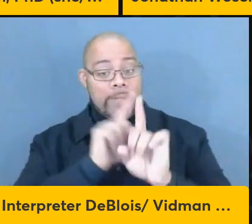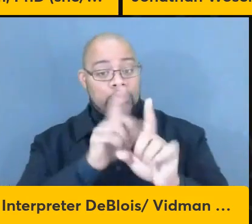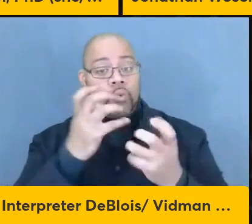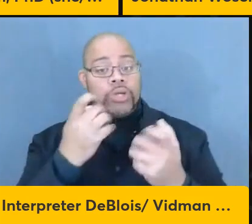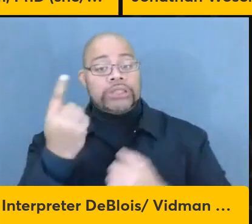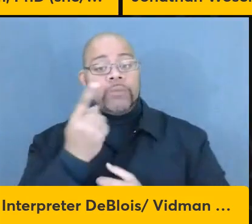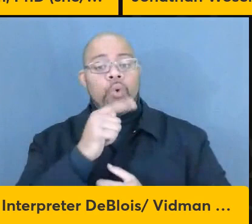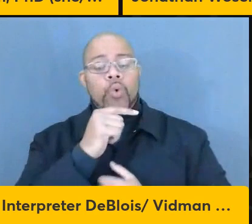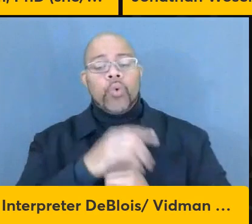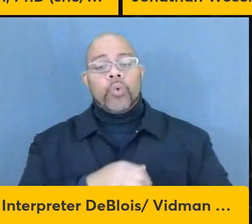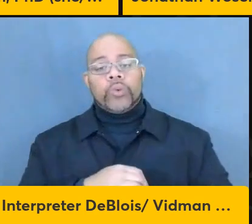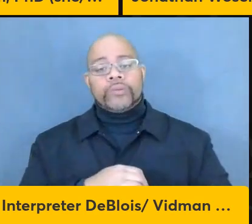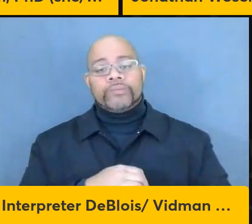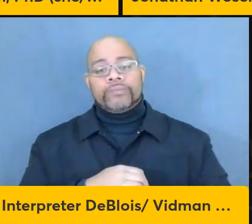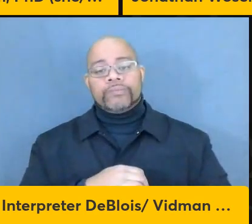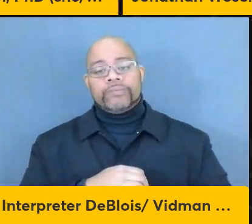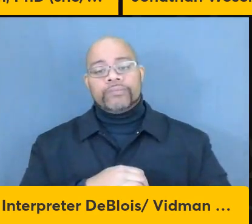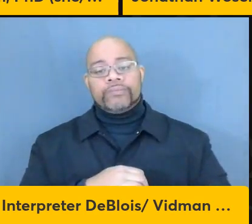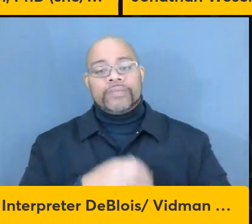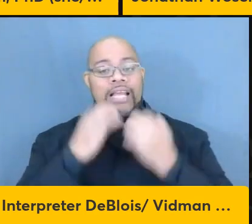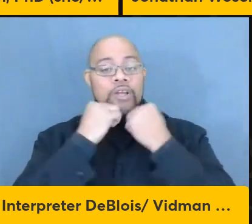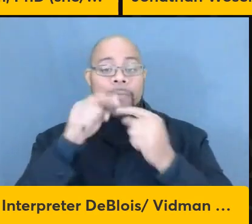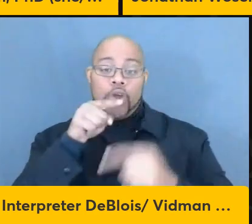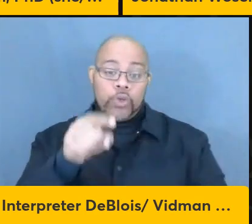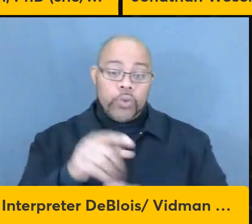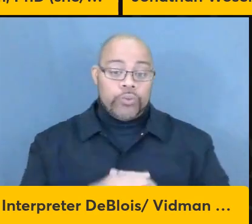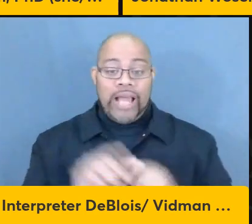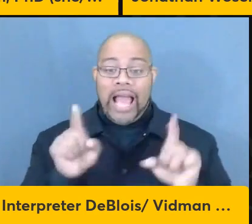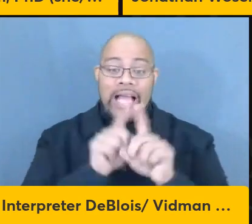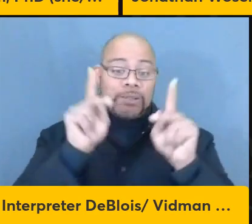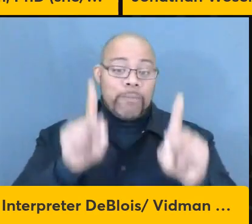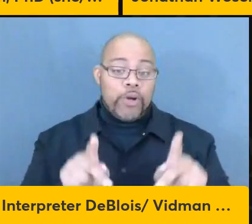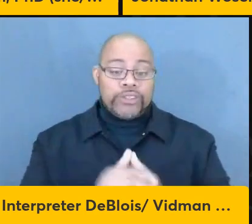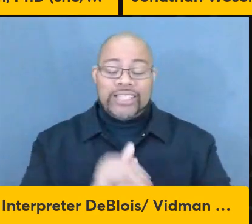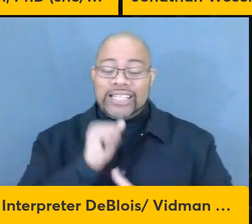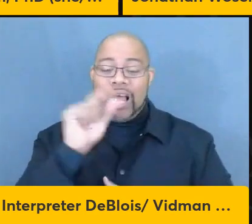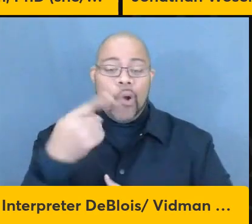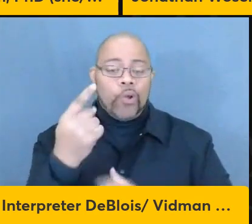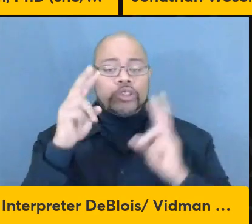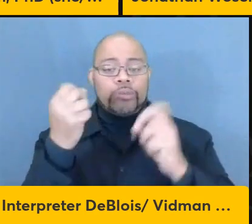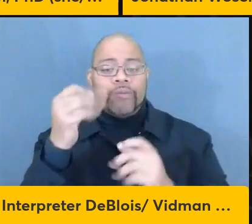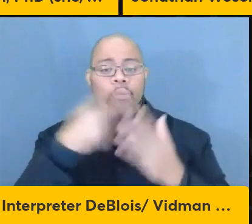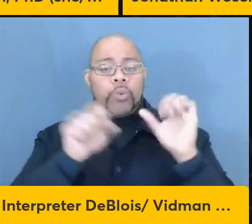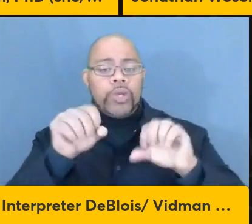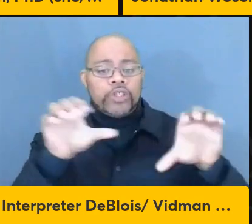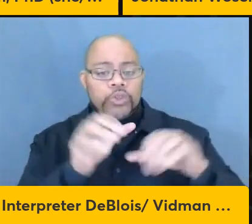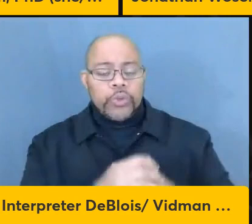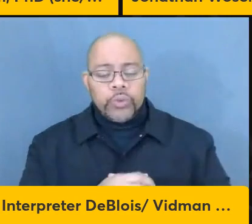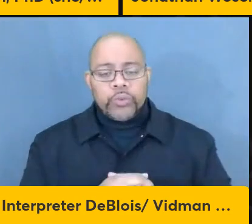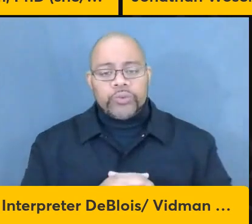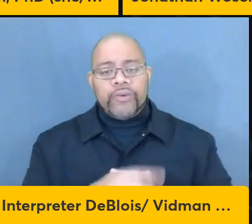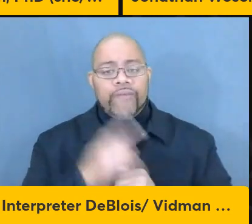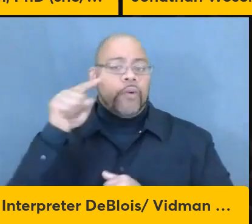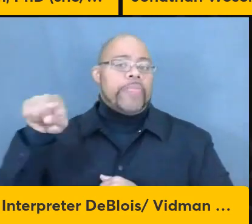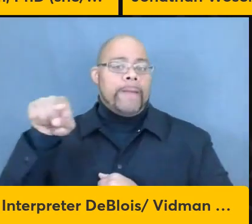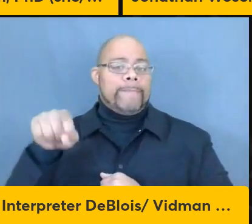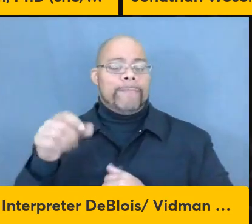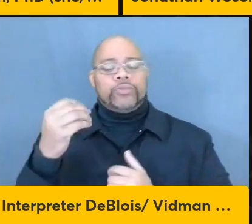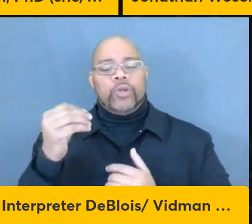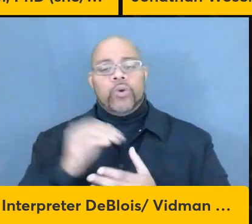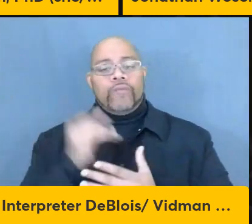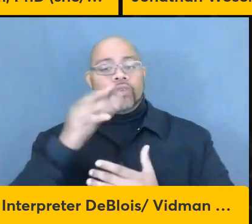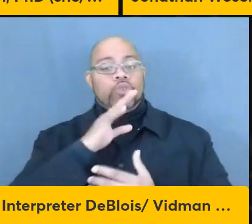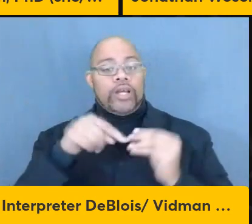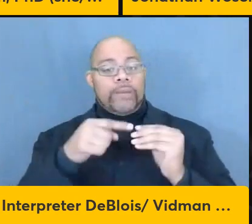want someone who cares about you as a person, not just in terms of what you can do, for them. So if